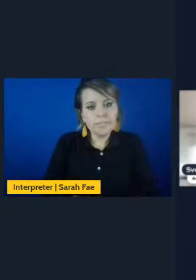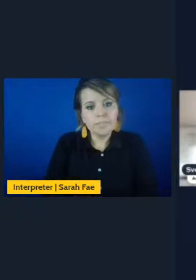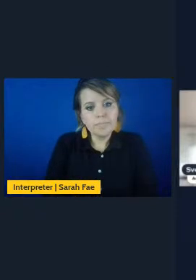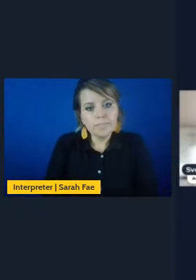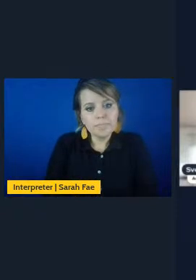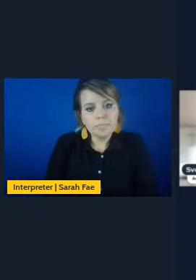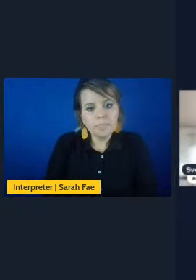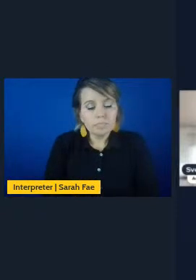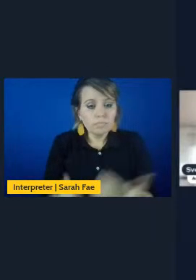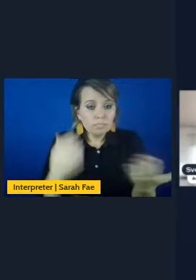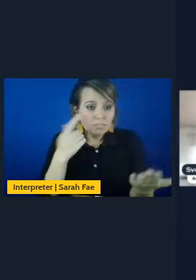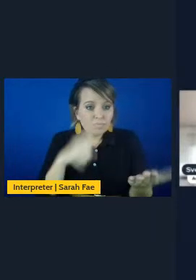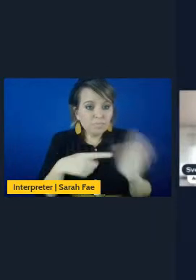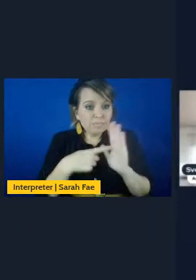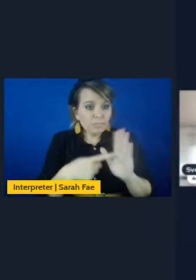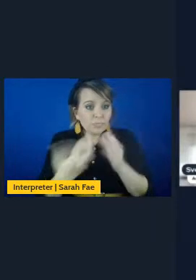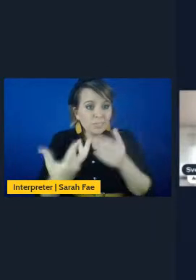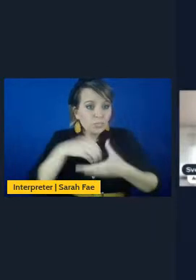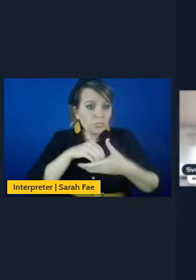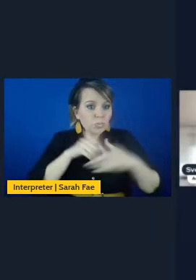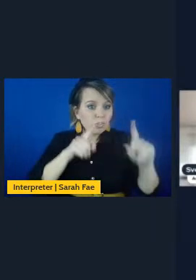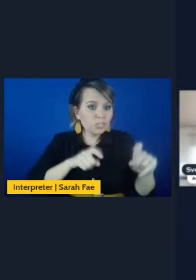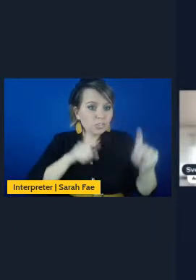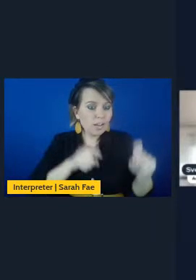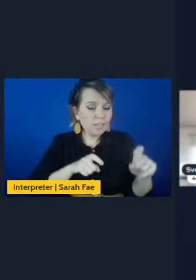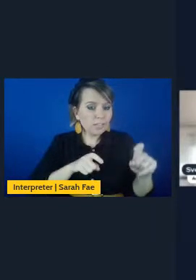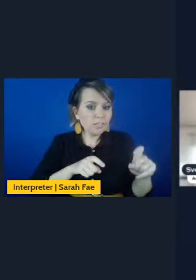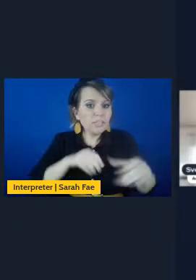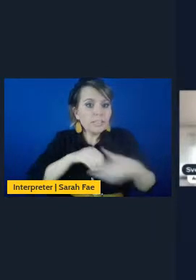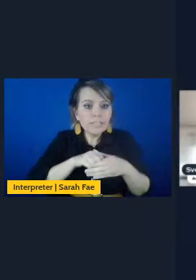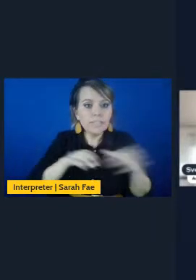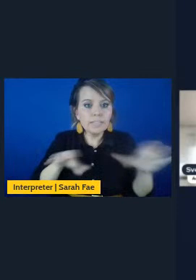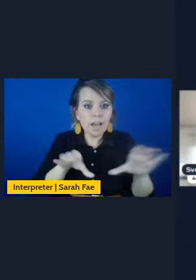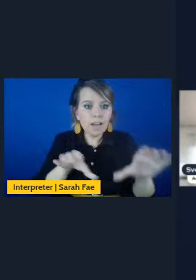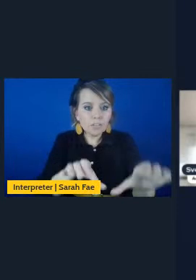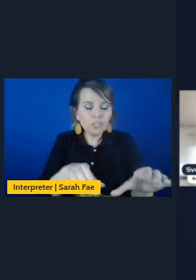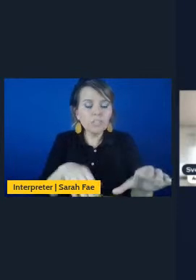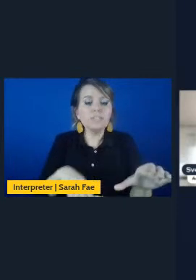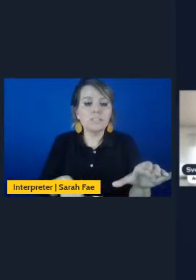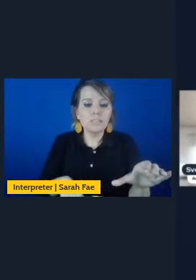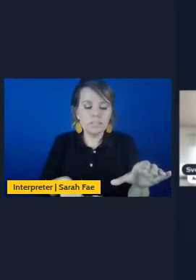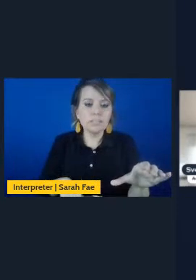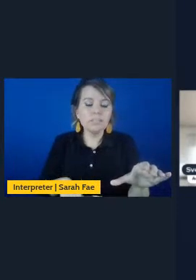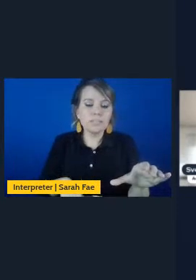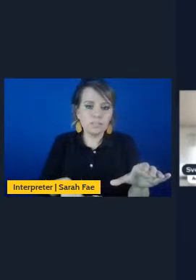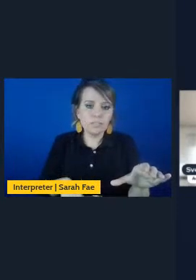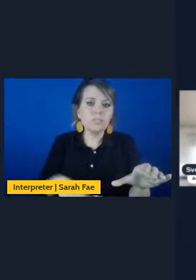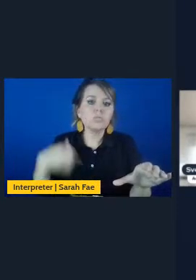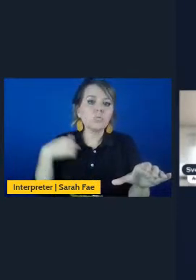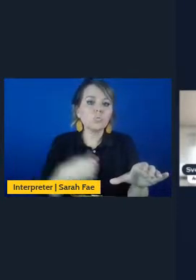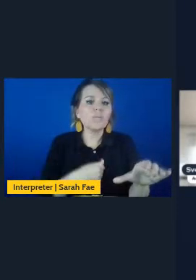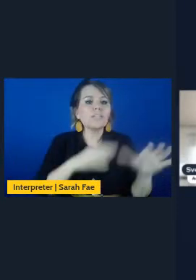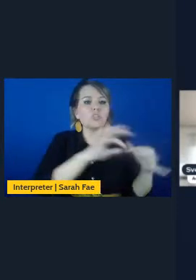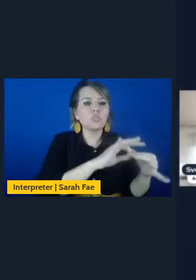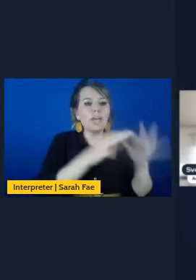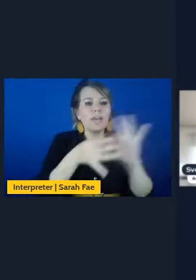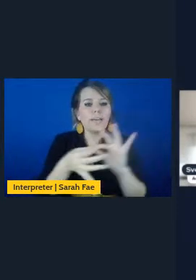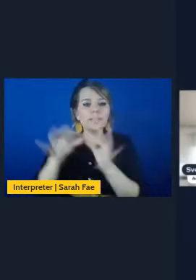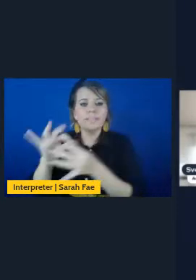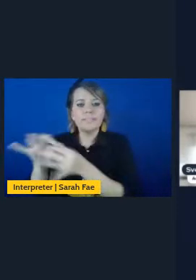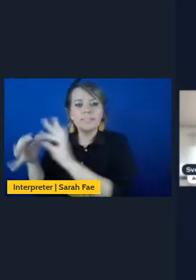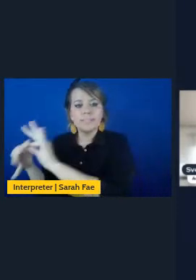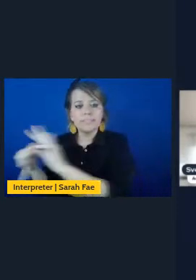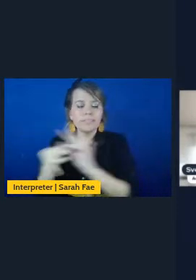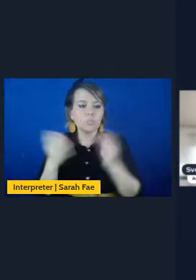to show integration tests in action, we chained a bunch of services together. So this